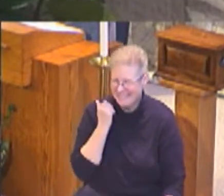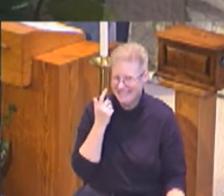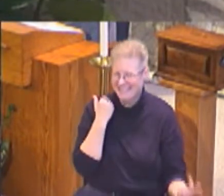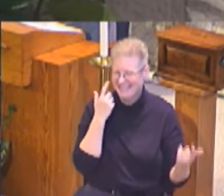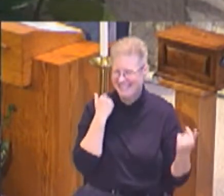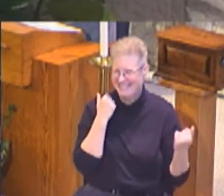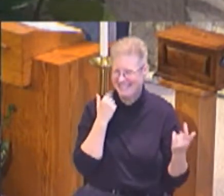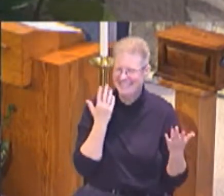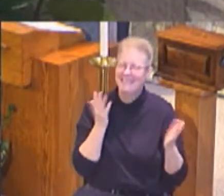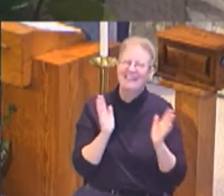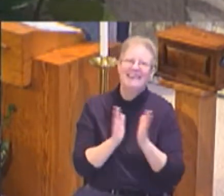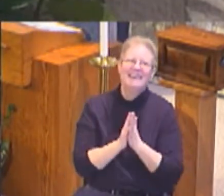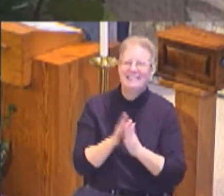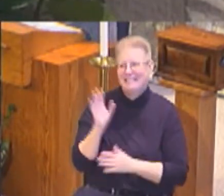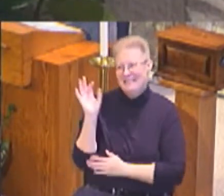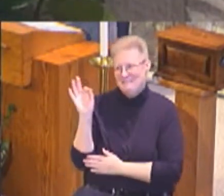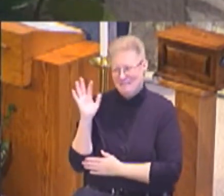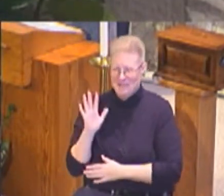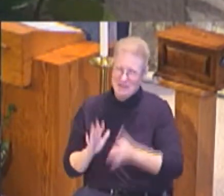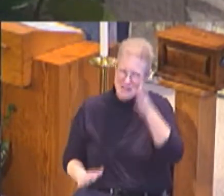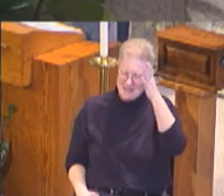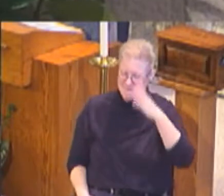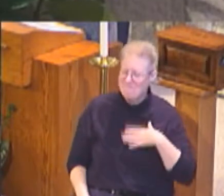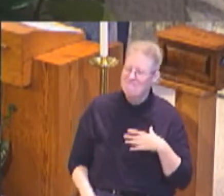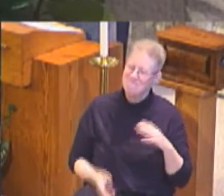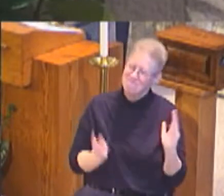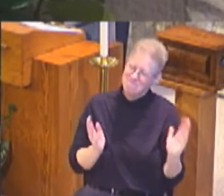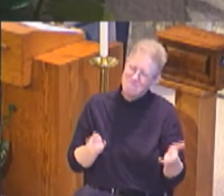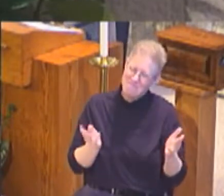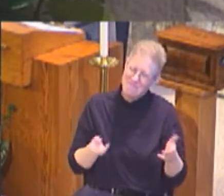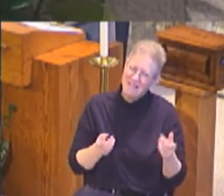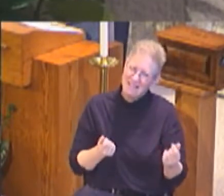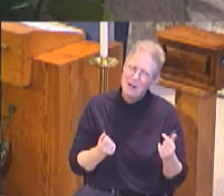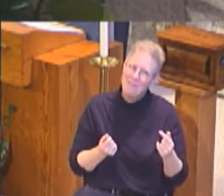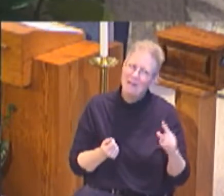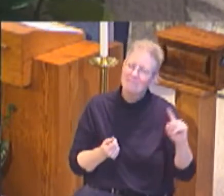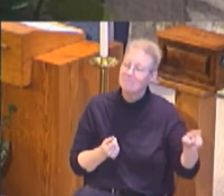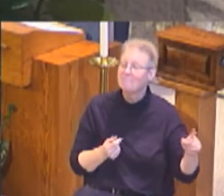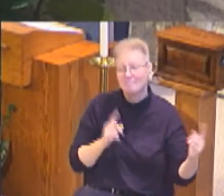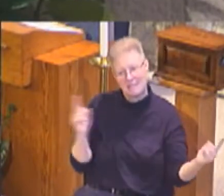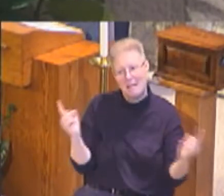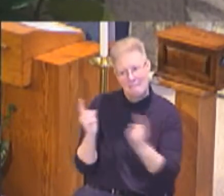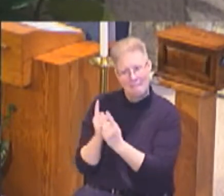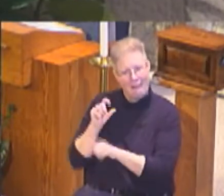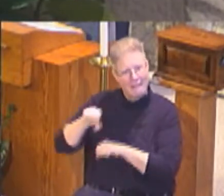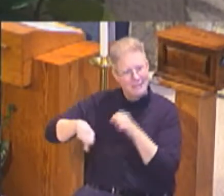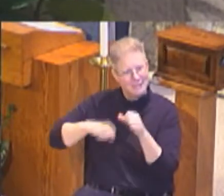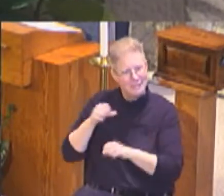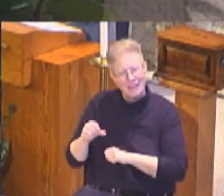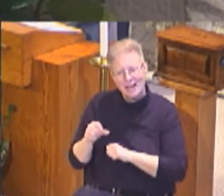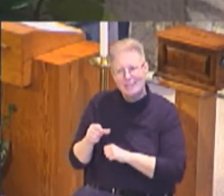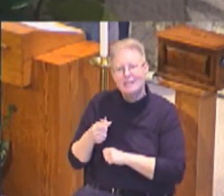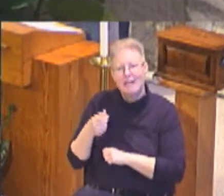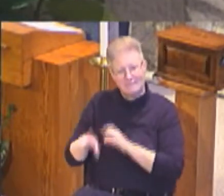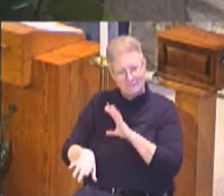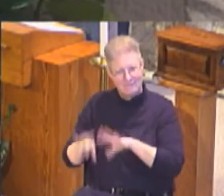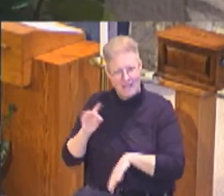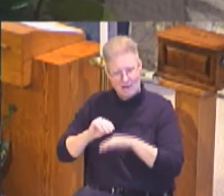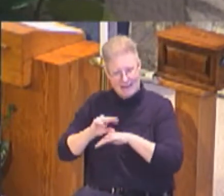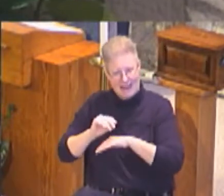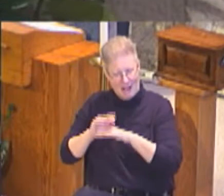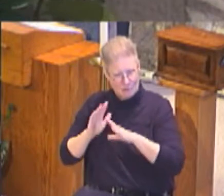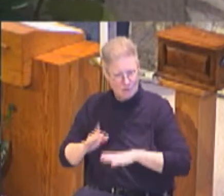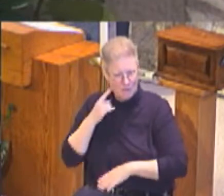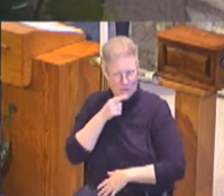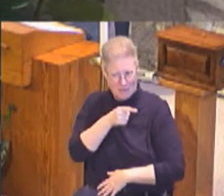Well, the minister and the man had a nice conversation. He actually came in. They found a counselor for this